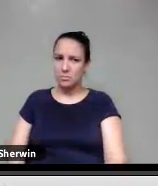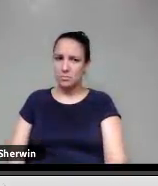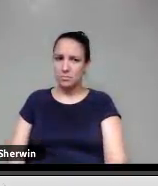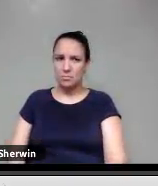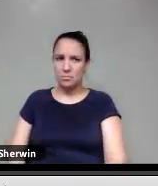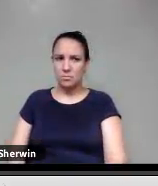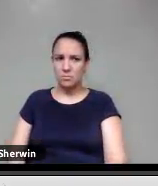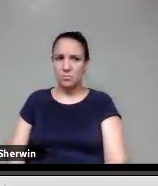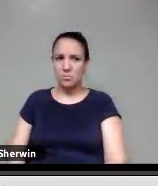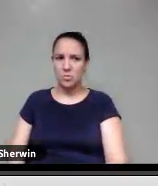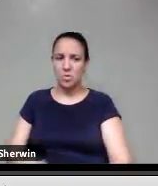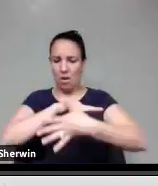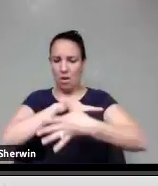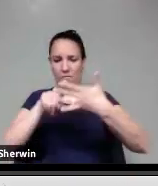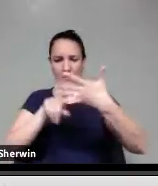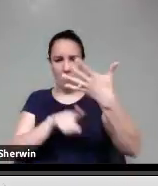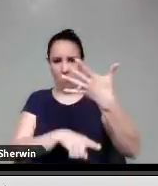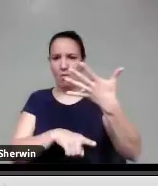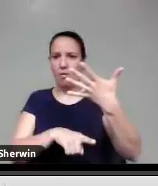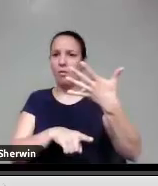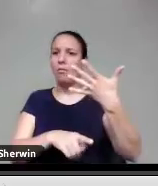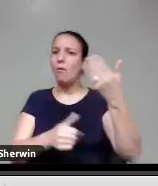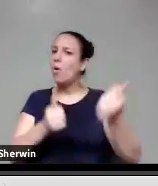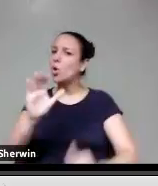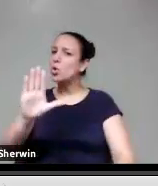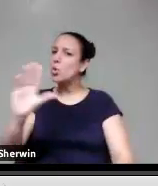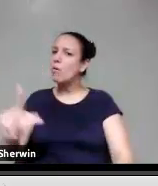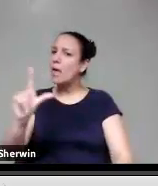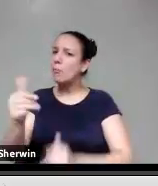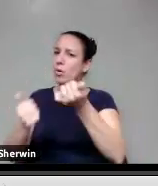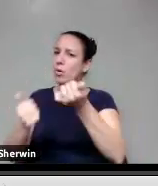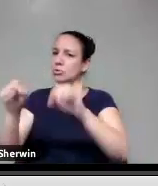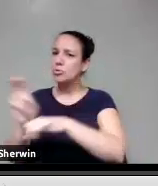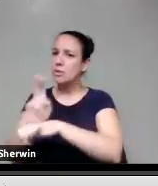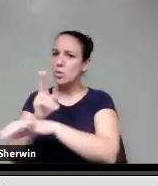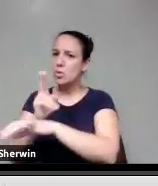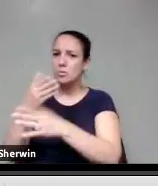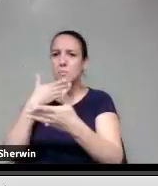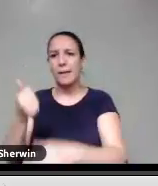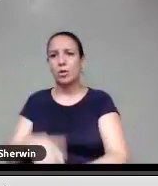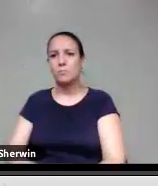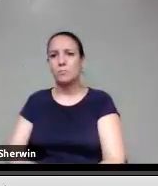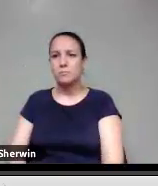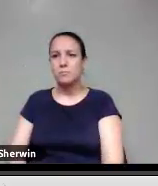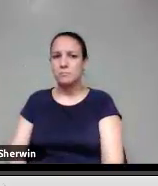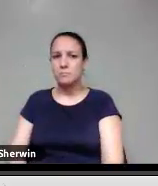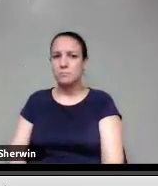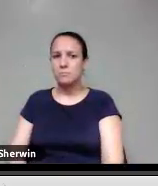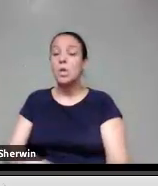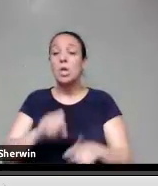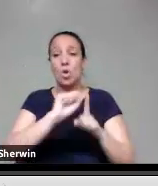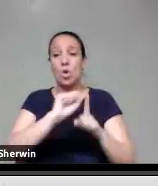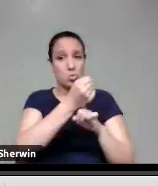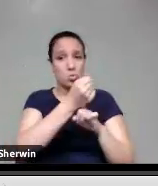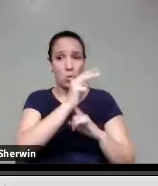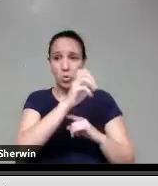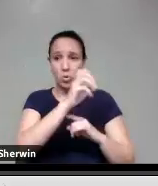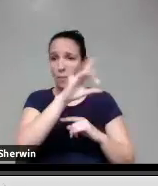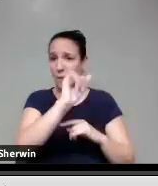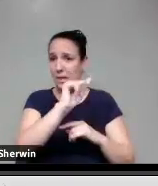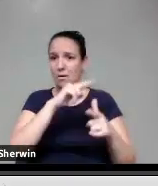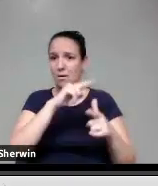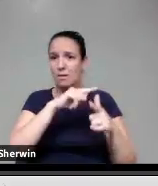you think your library could use more effectively? Social media, of course, is out there. Facebook comments, some of you